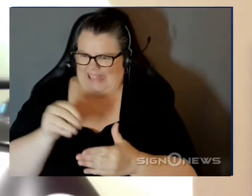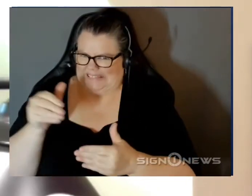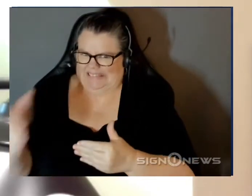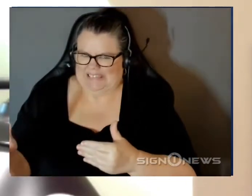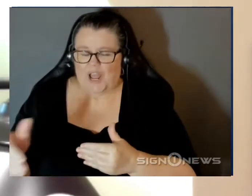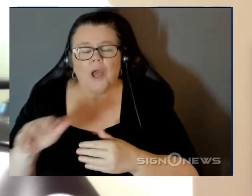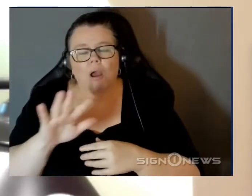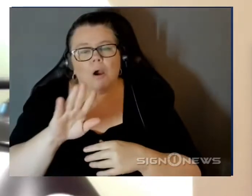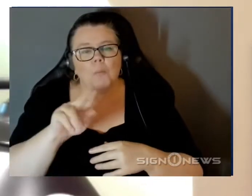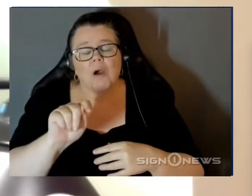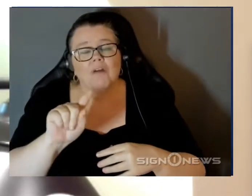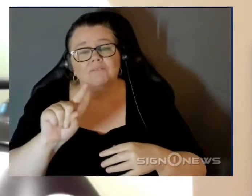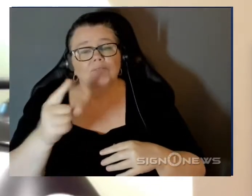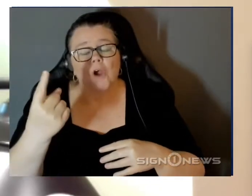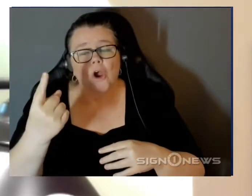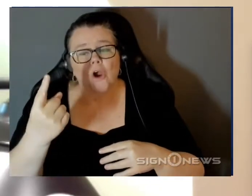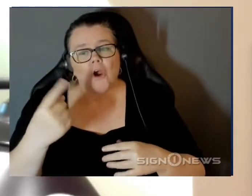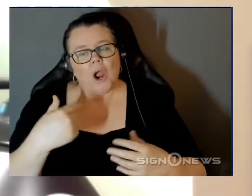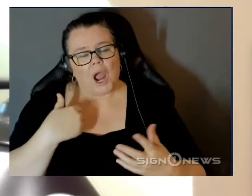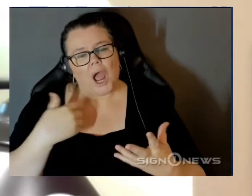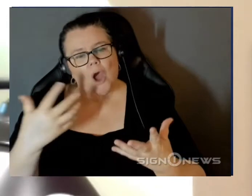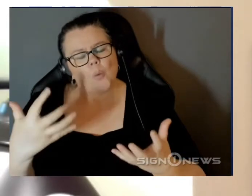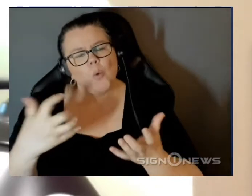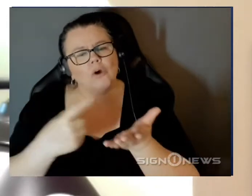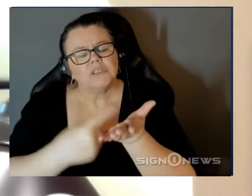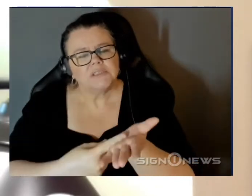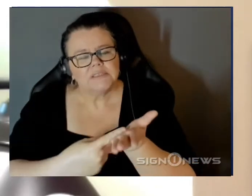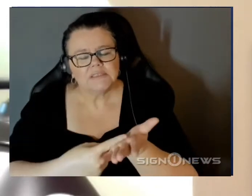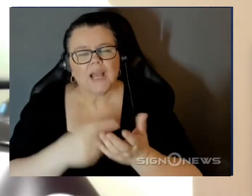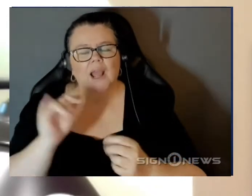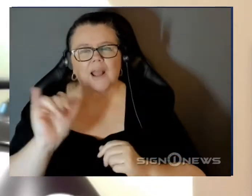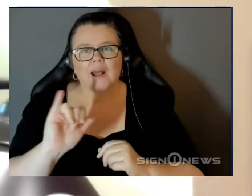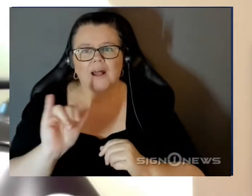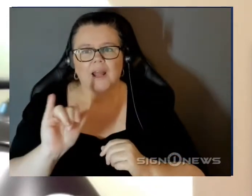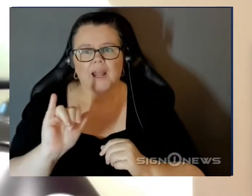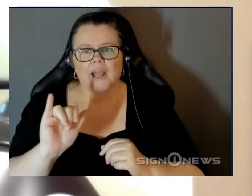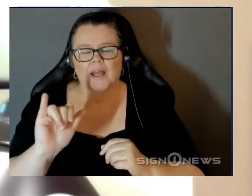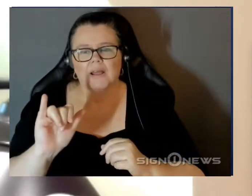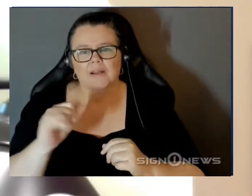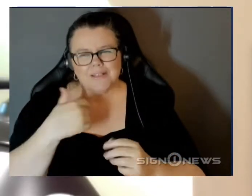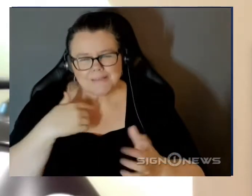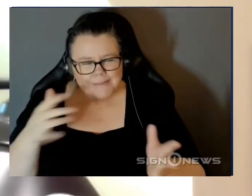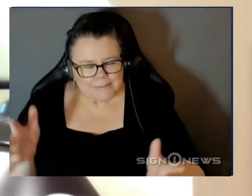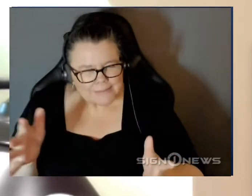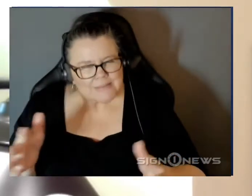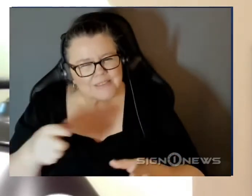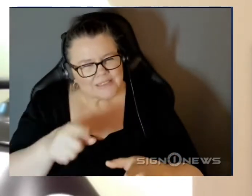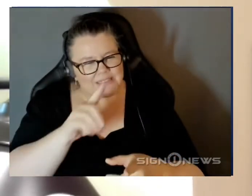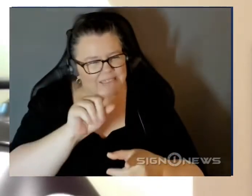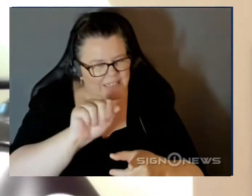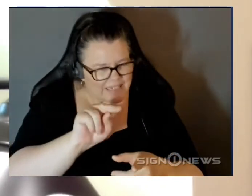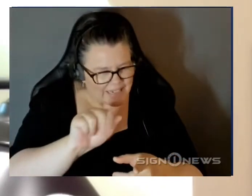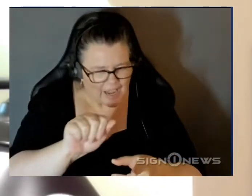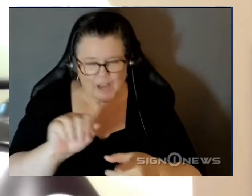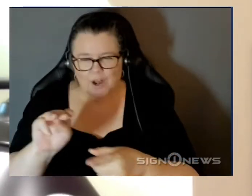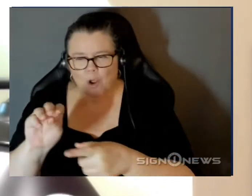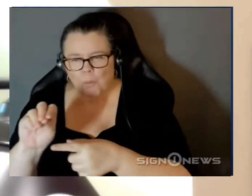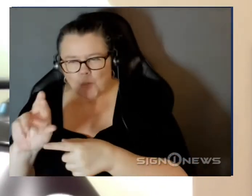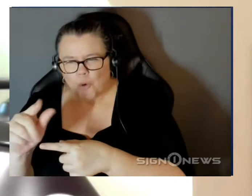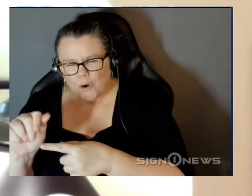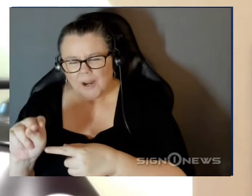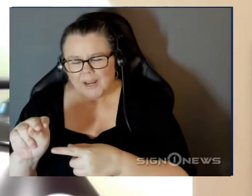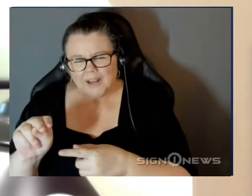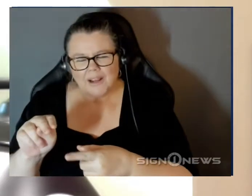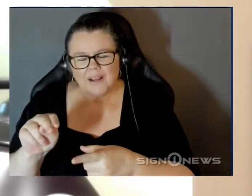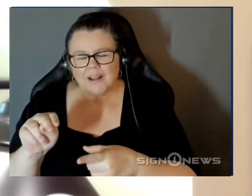thing I wanna just cover though is like to just push both Dana and Morgan a little bit on the rationales, right? So